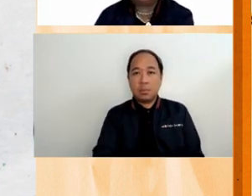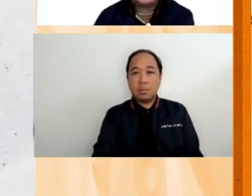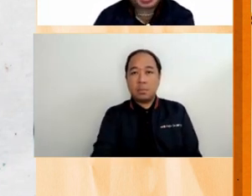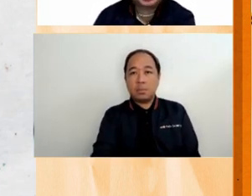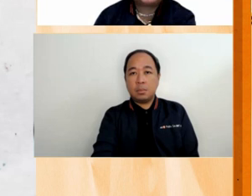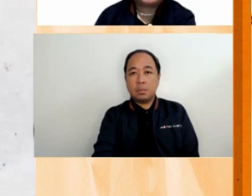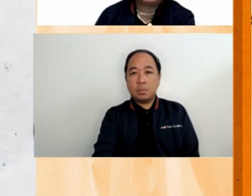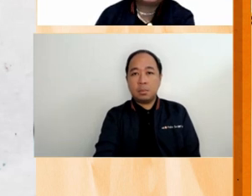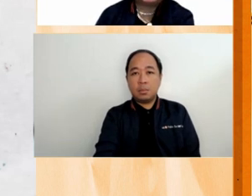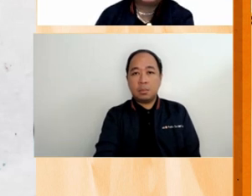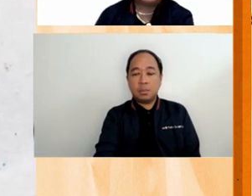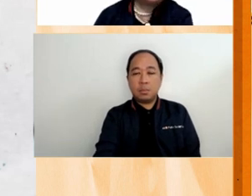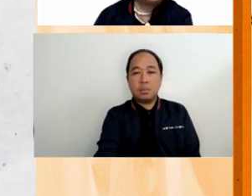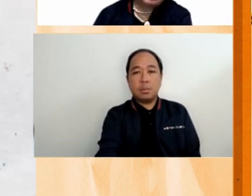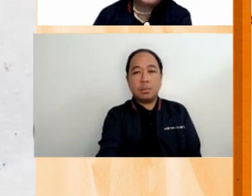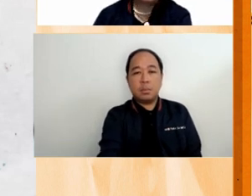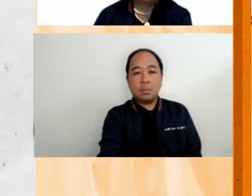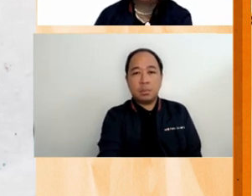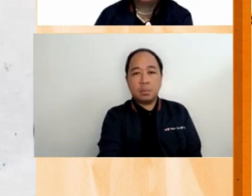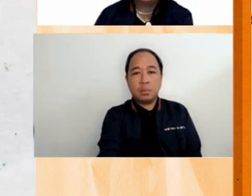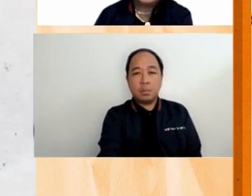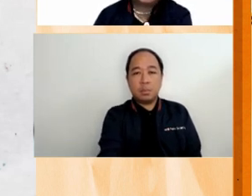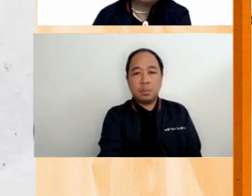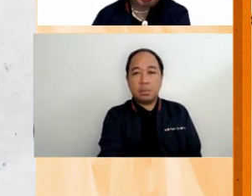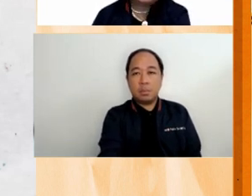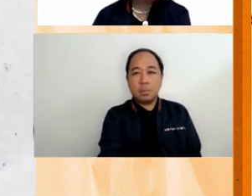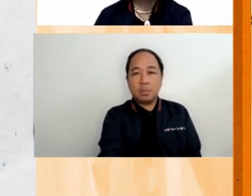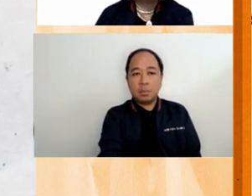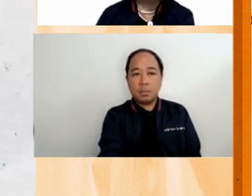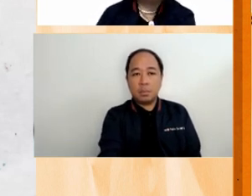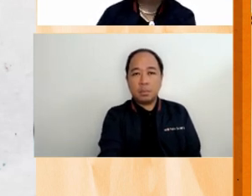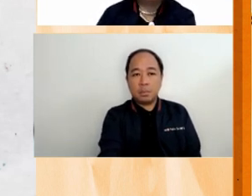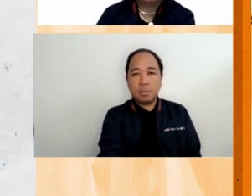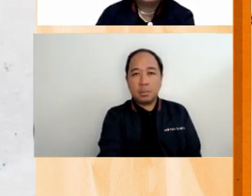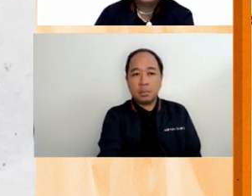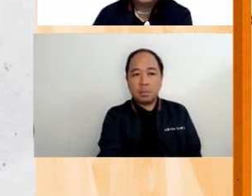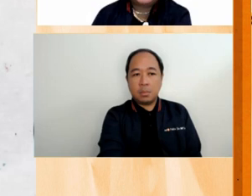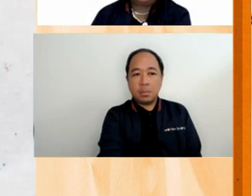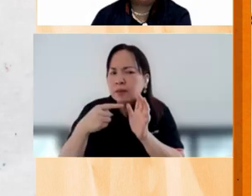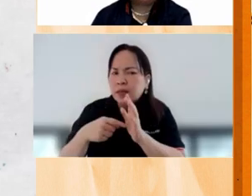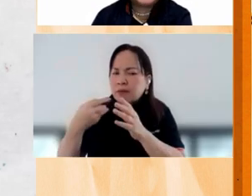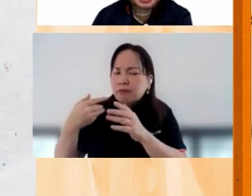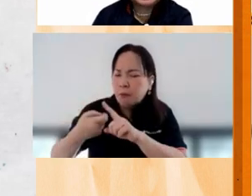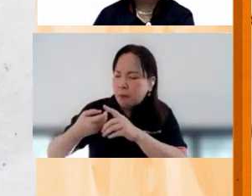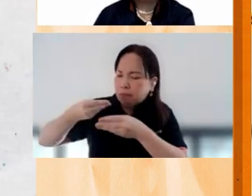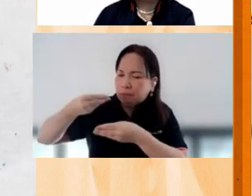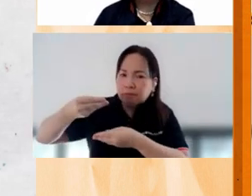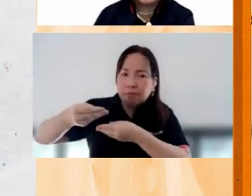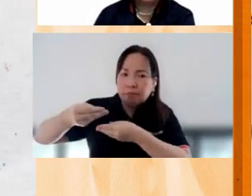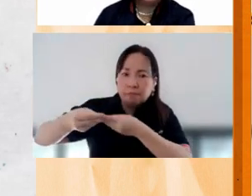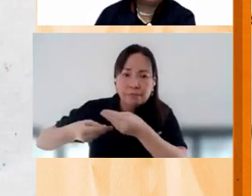about genetic predisposition, these are genes, no, that tell our bodies how to function, and